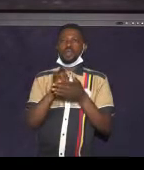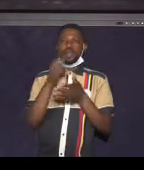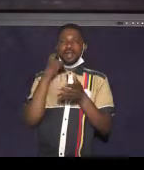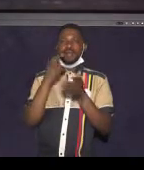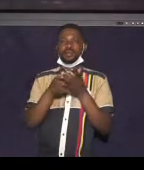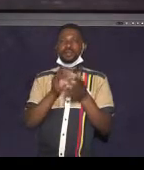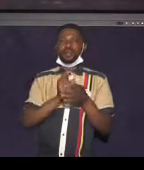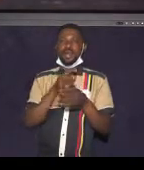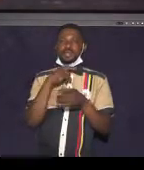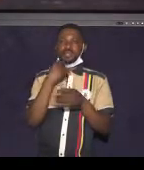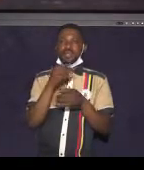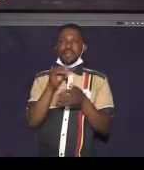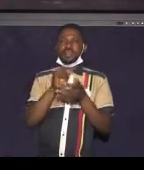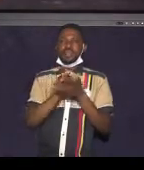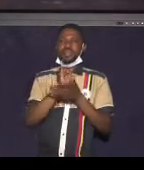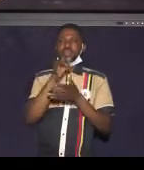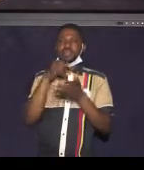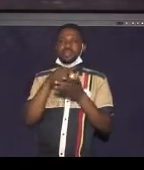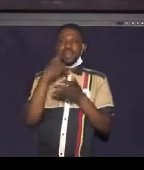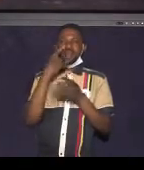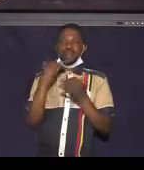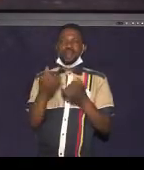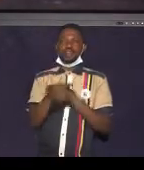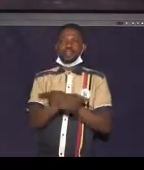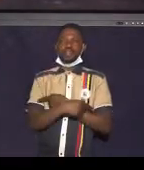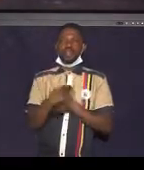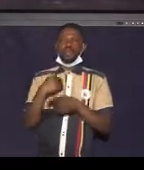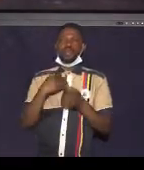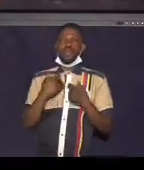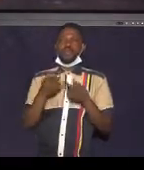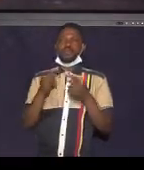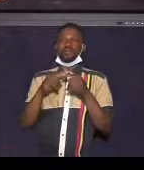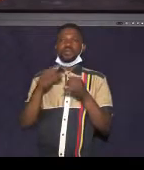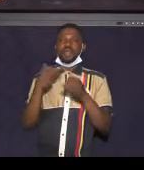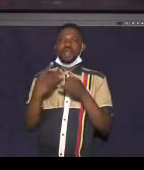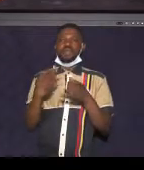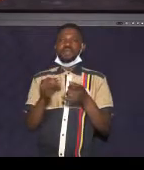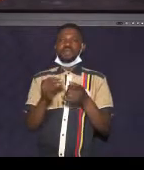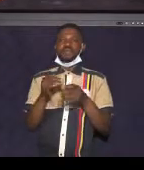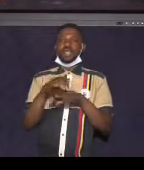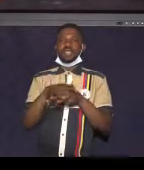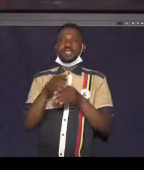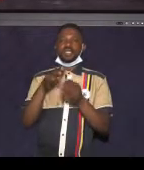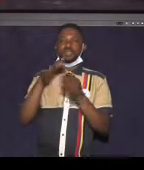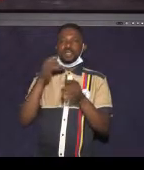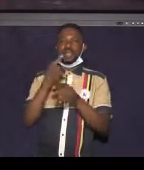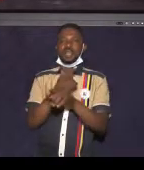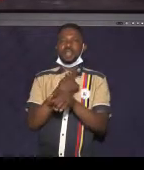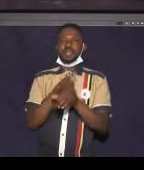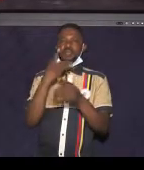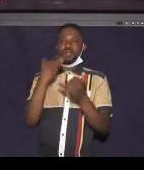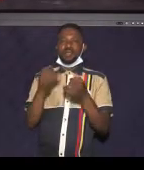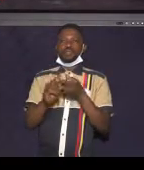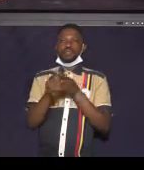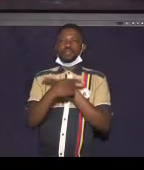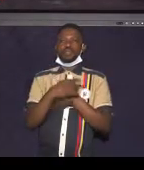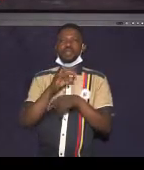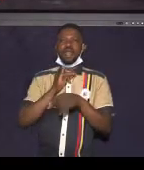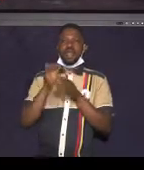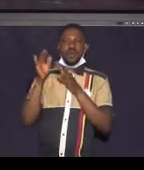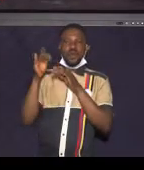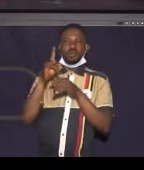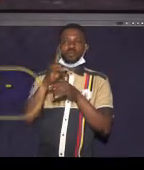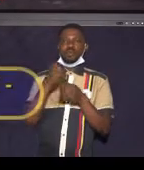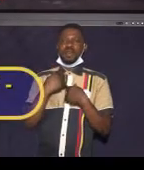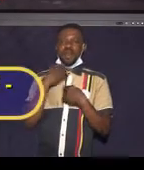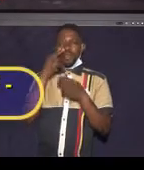say, that's it for today. We have come to the end of the English Studies lesson for today. Hope you had fun